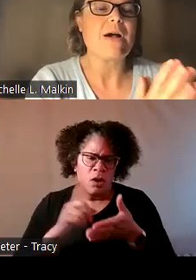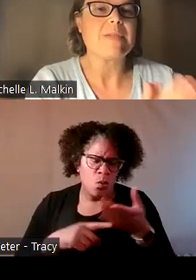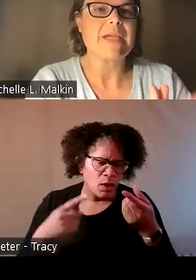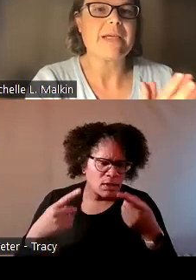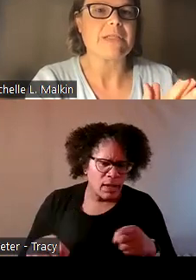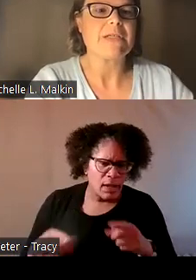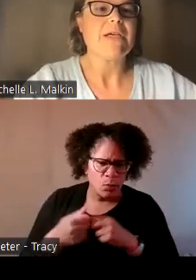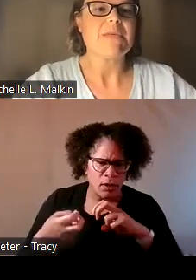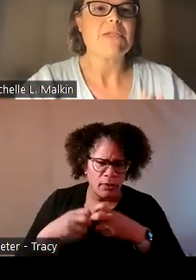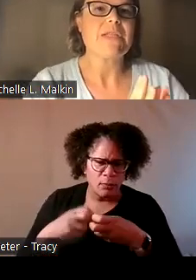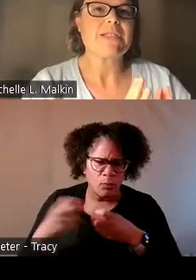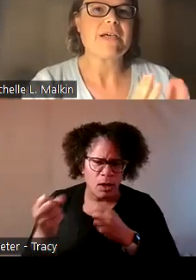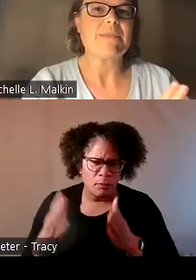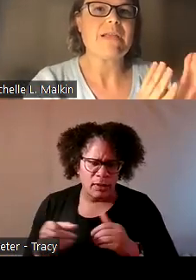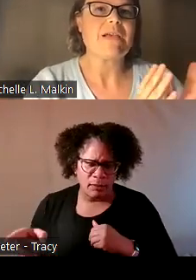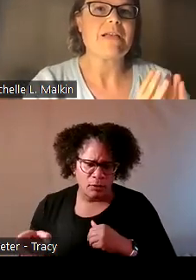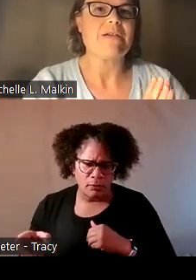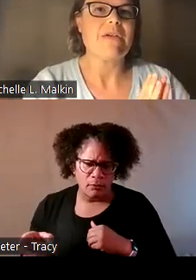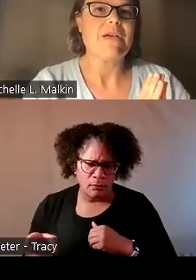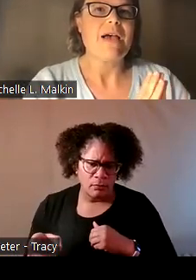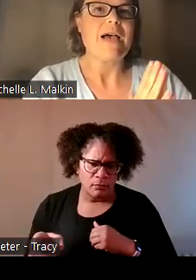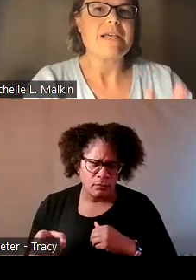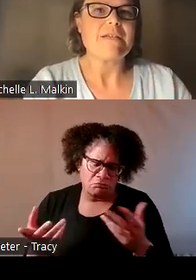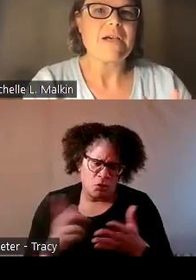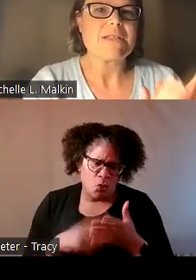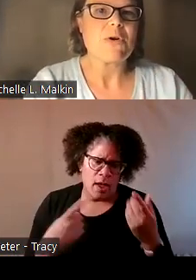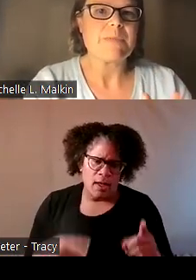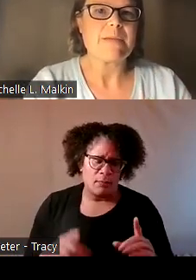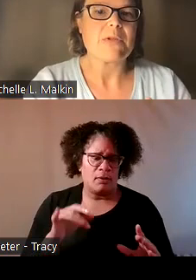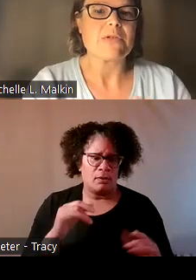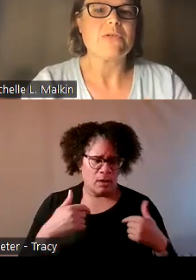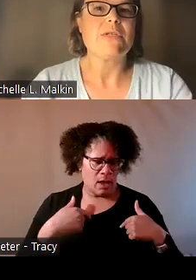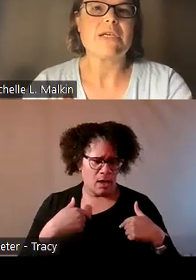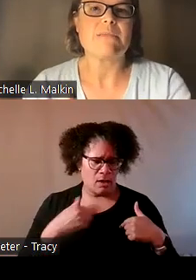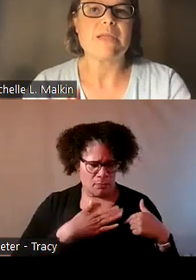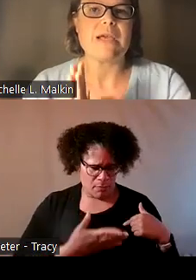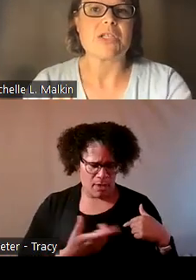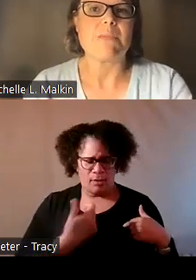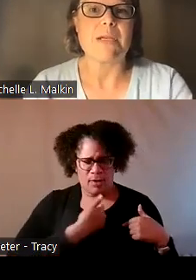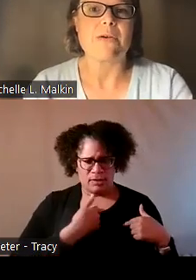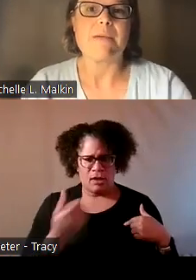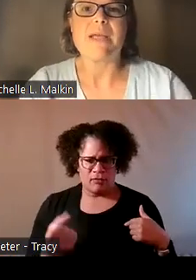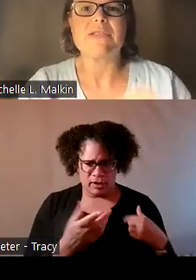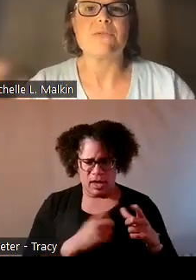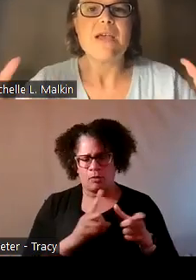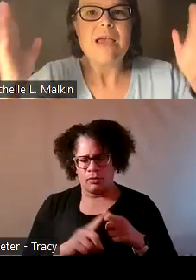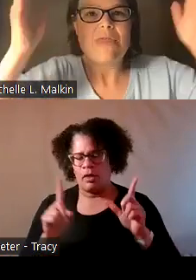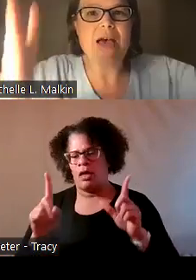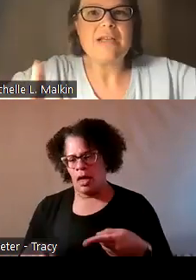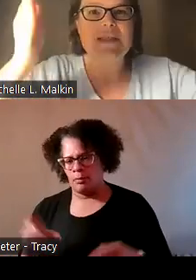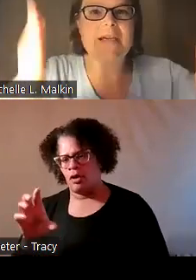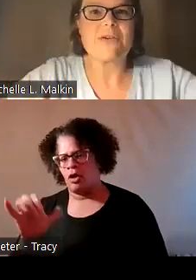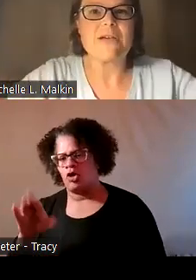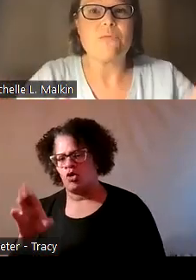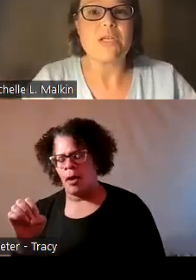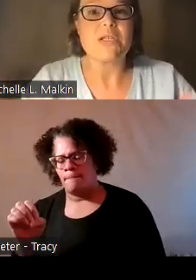the problem gambler between the time that they kind of identify as a problem gambler to the time that they actually commit a crime. And so that